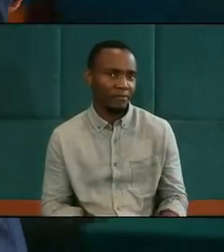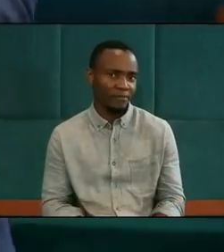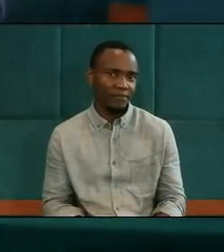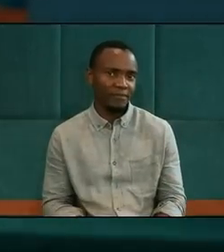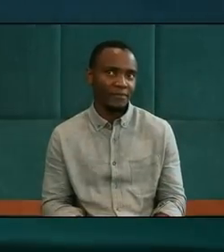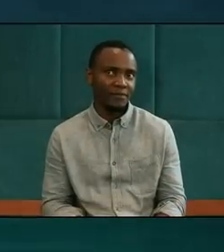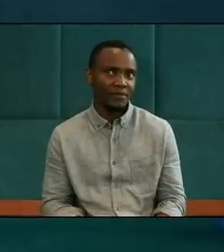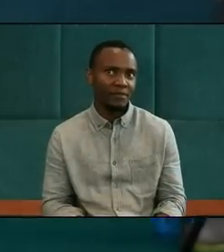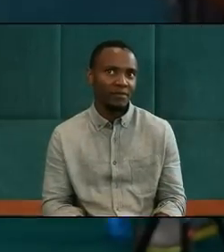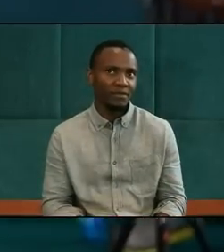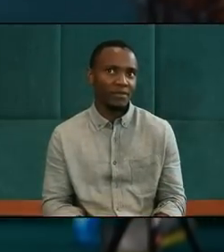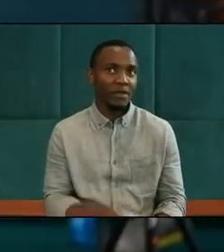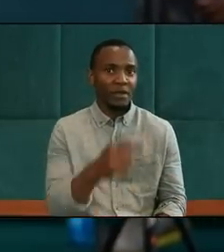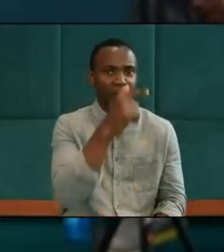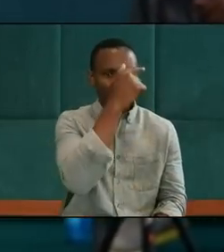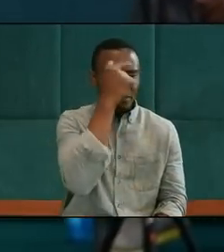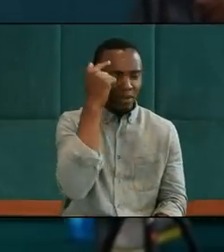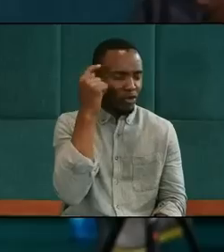Because